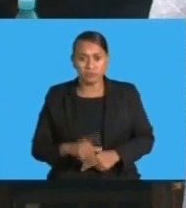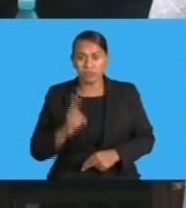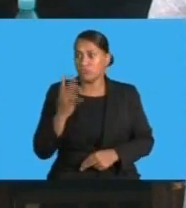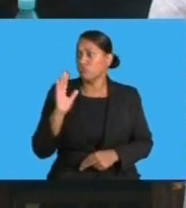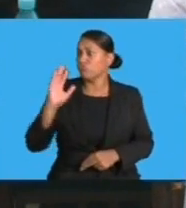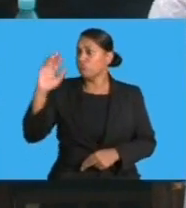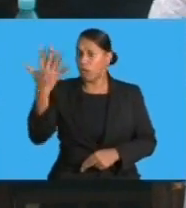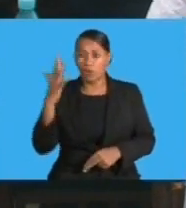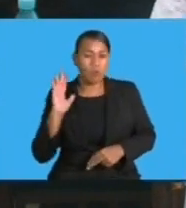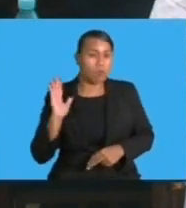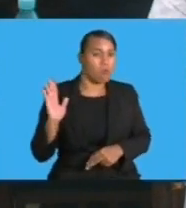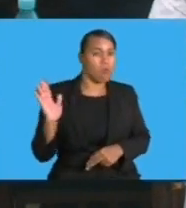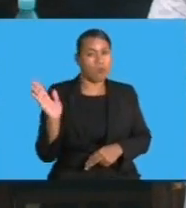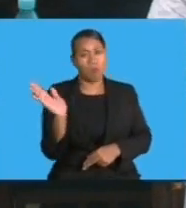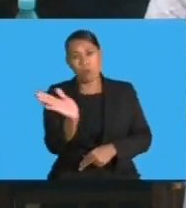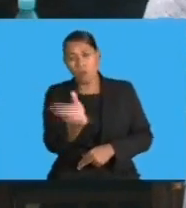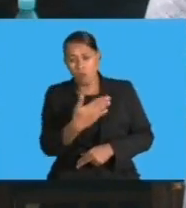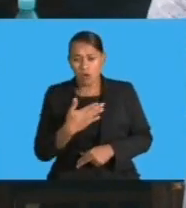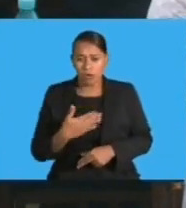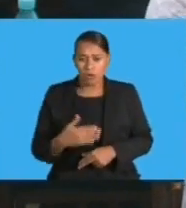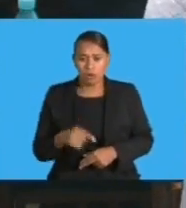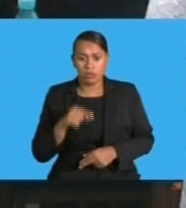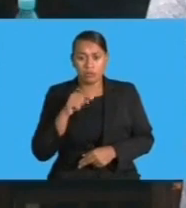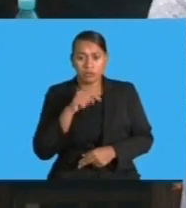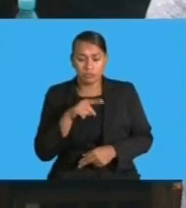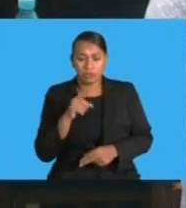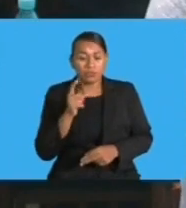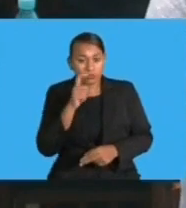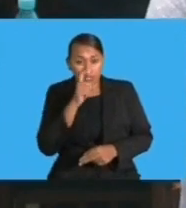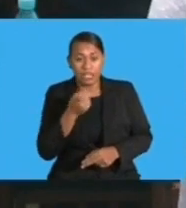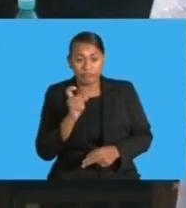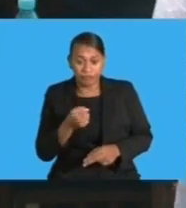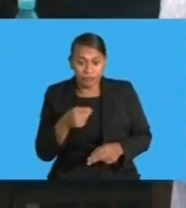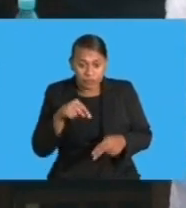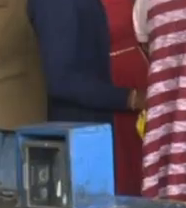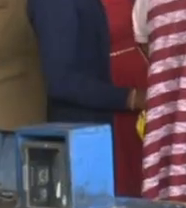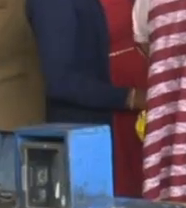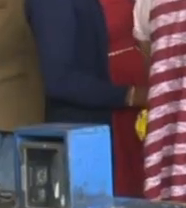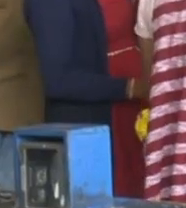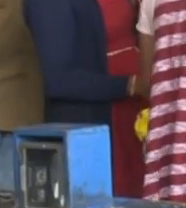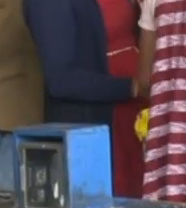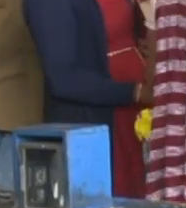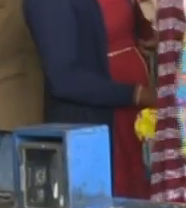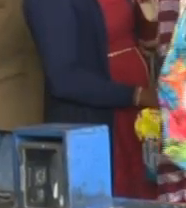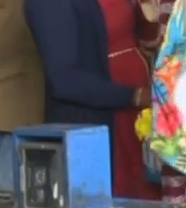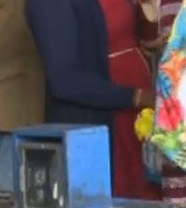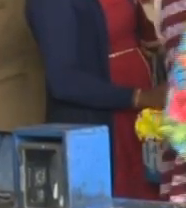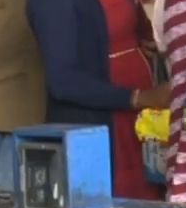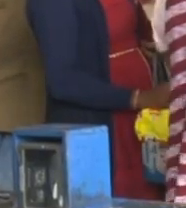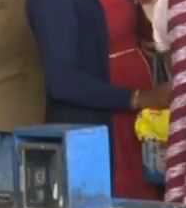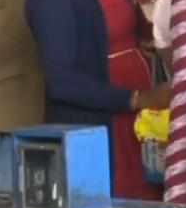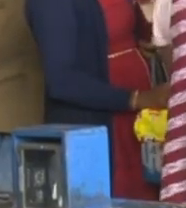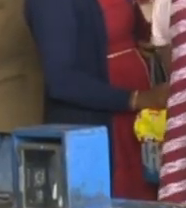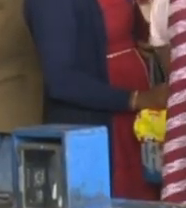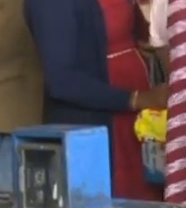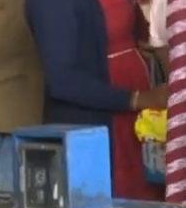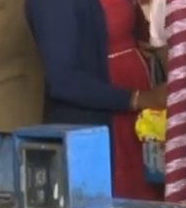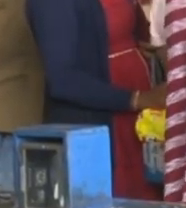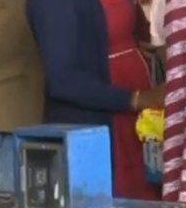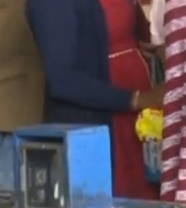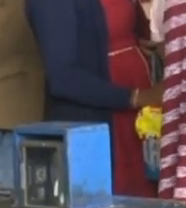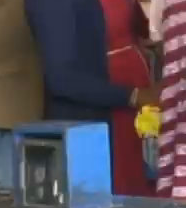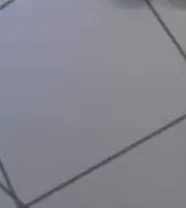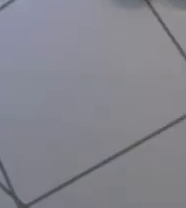can take you to court for releasing such data when your labs are not certified. Kumar says the council's officers are always